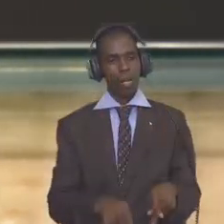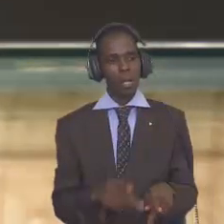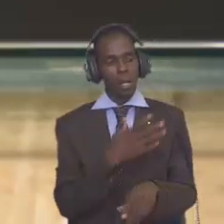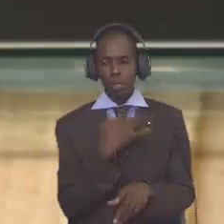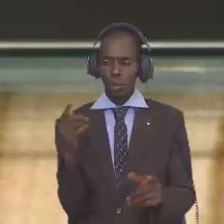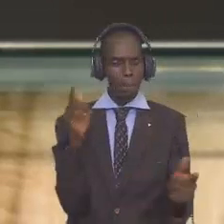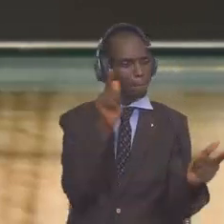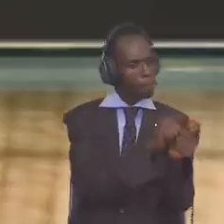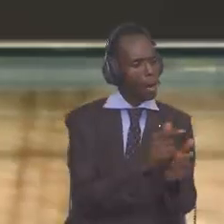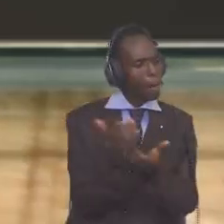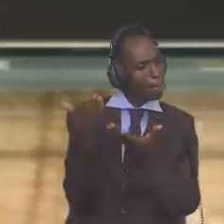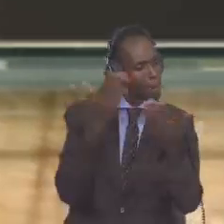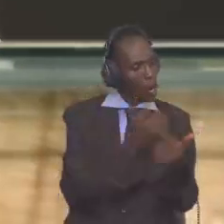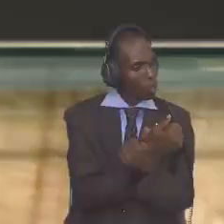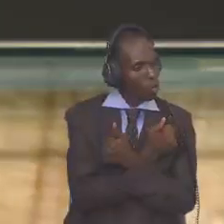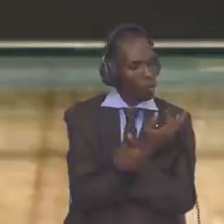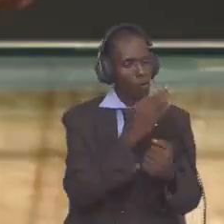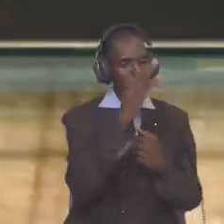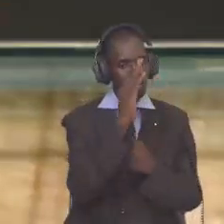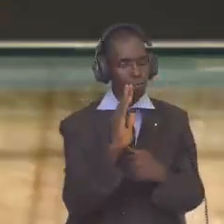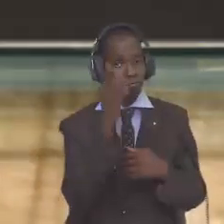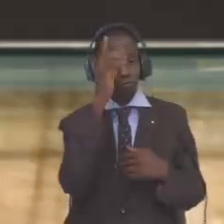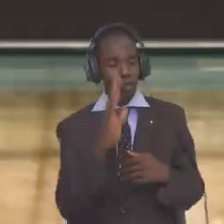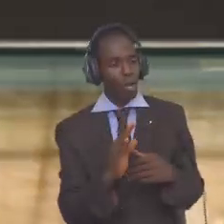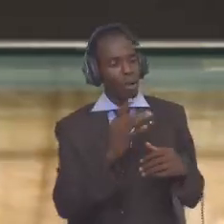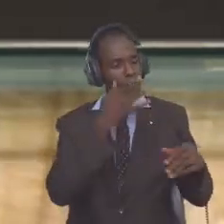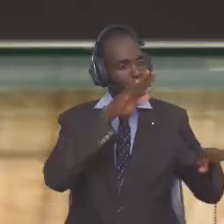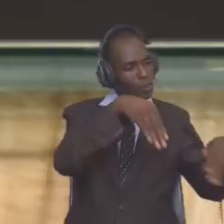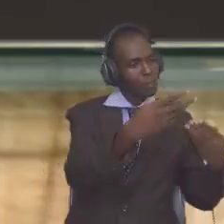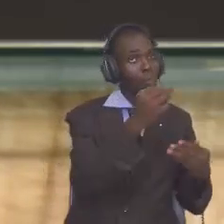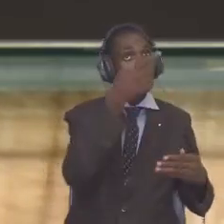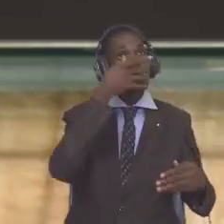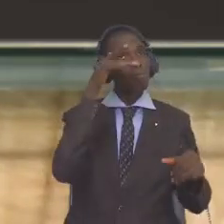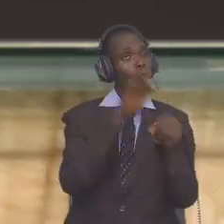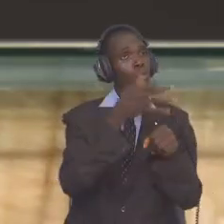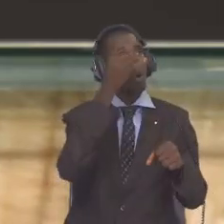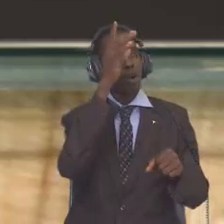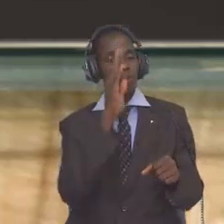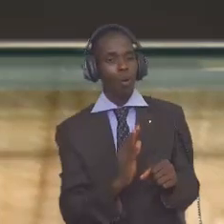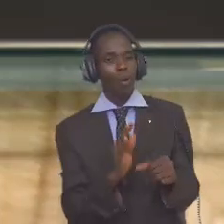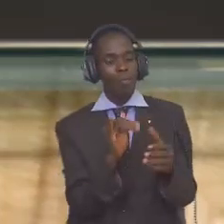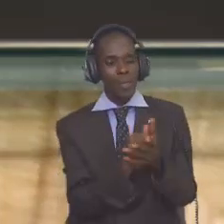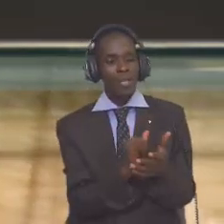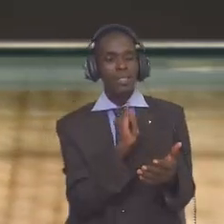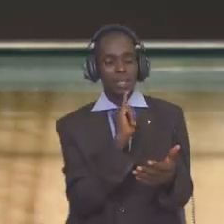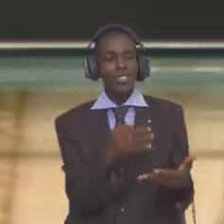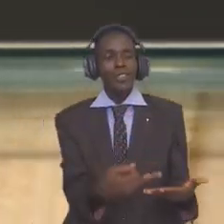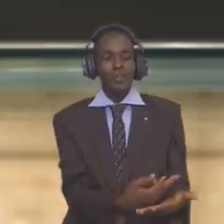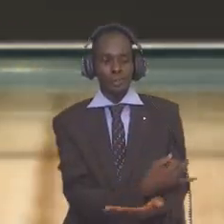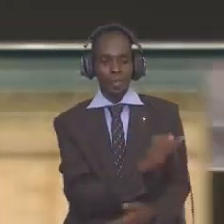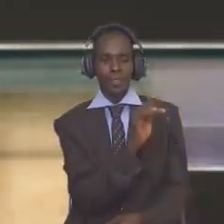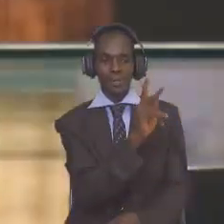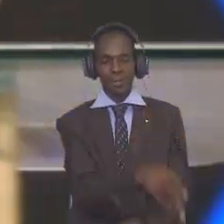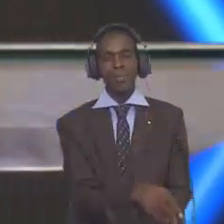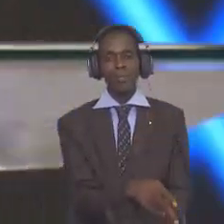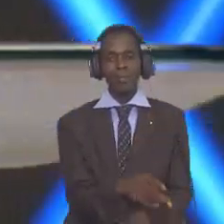and you bring the love of God and you share the promise of God. That is refreshing them. Somebody says, I